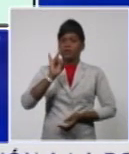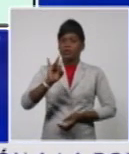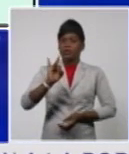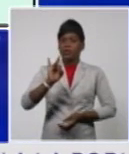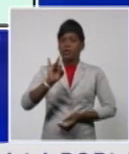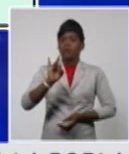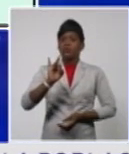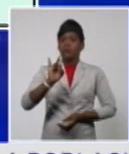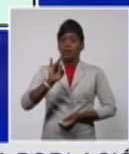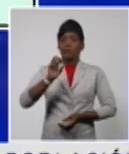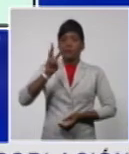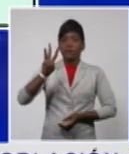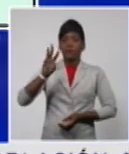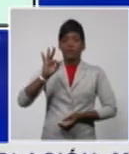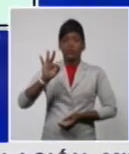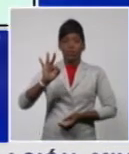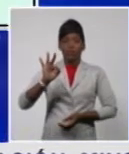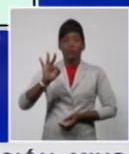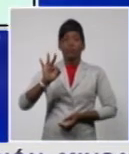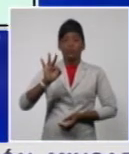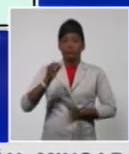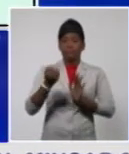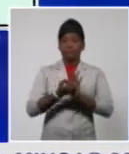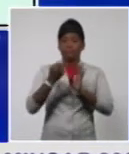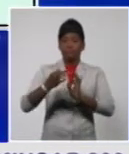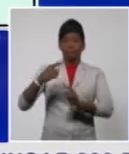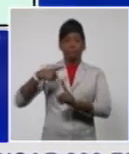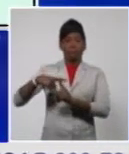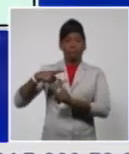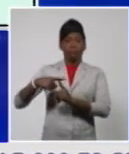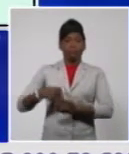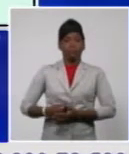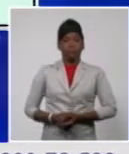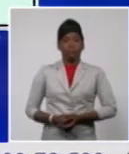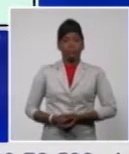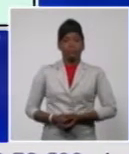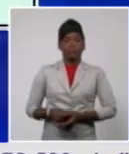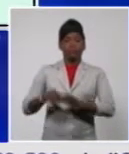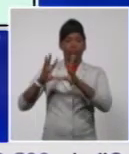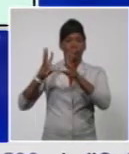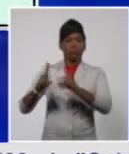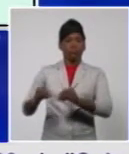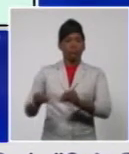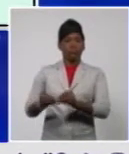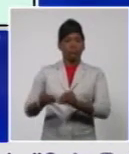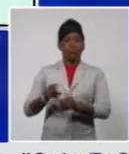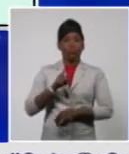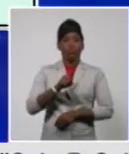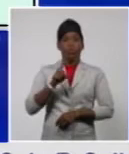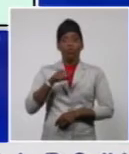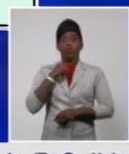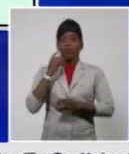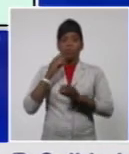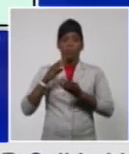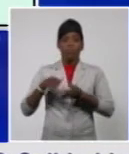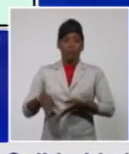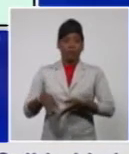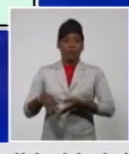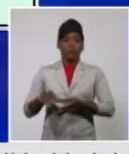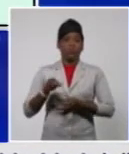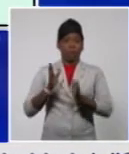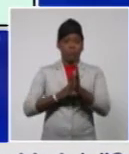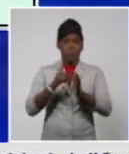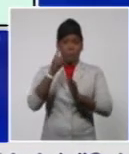0.56, July's 0.35, and June's 1.13.